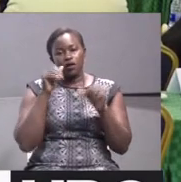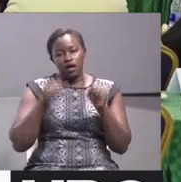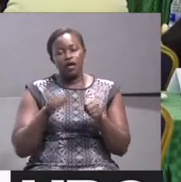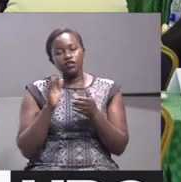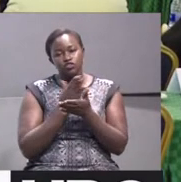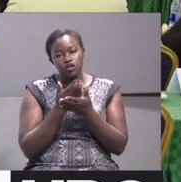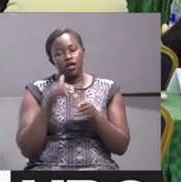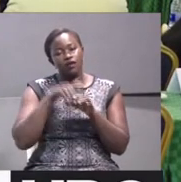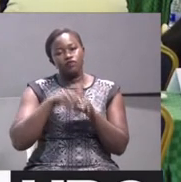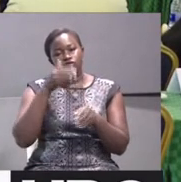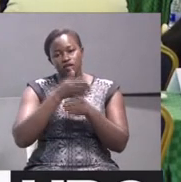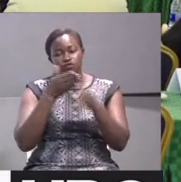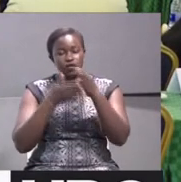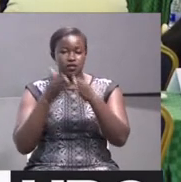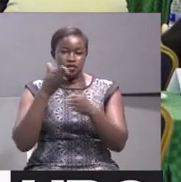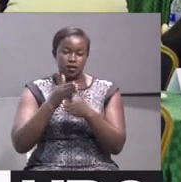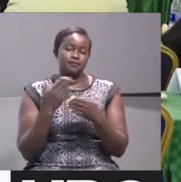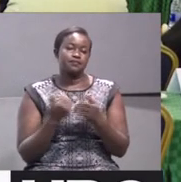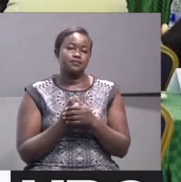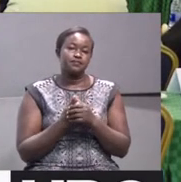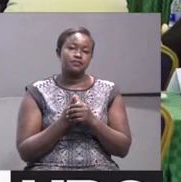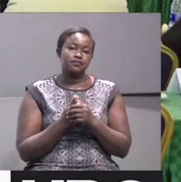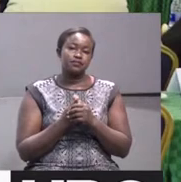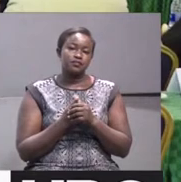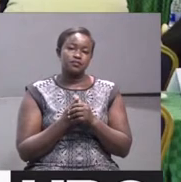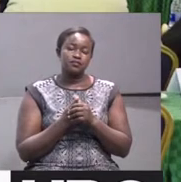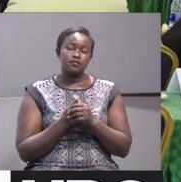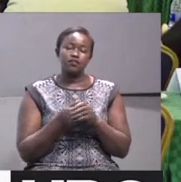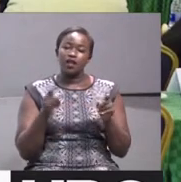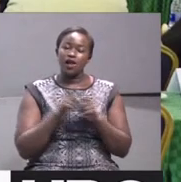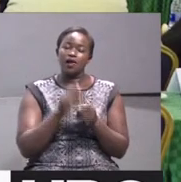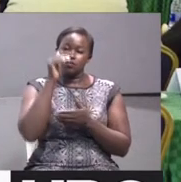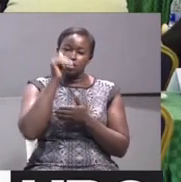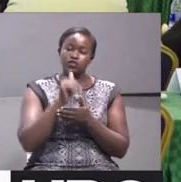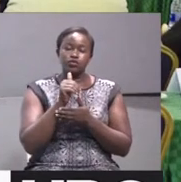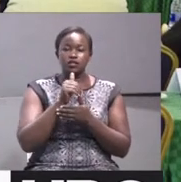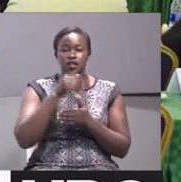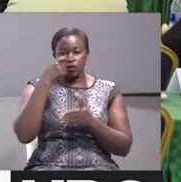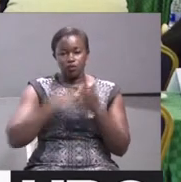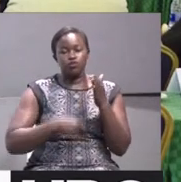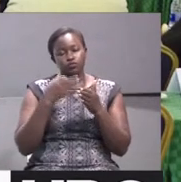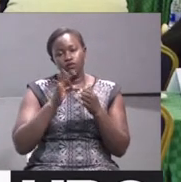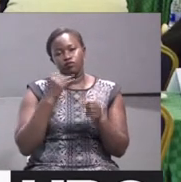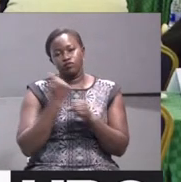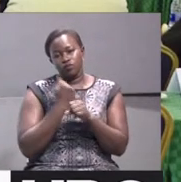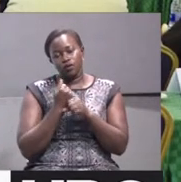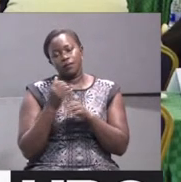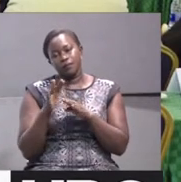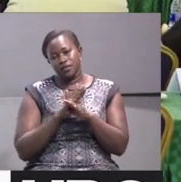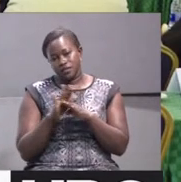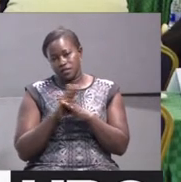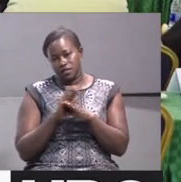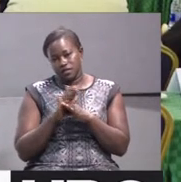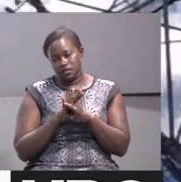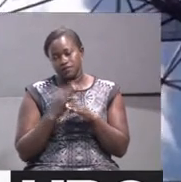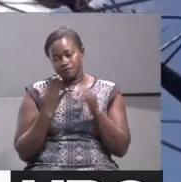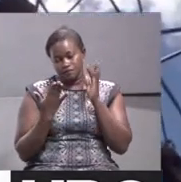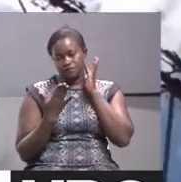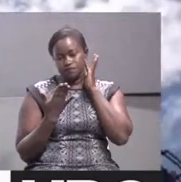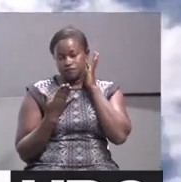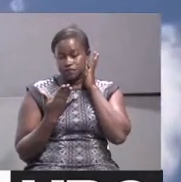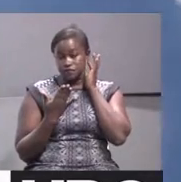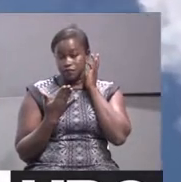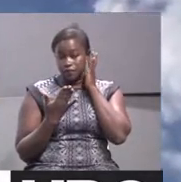infrastructure to save on energy and also to reduce the cost of building. And also the infrastructure is also expensive.